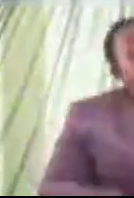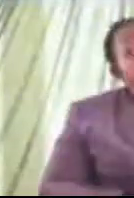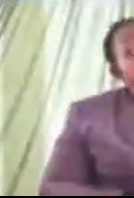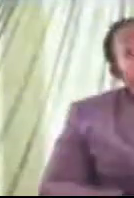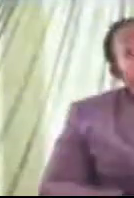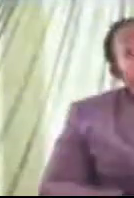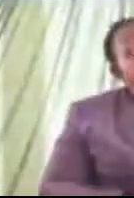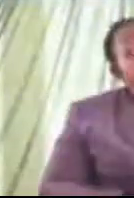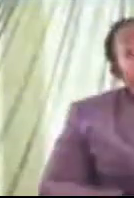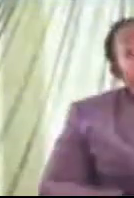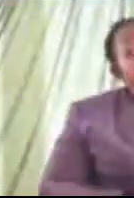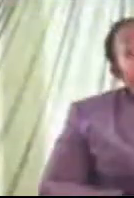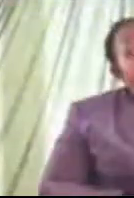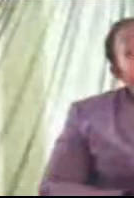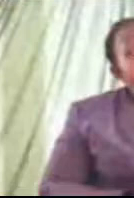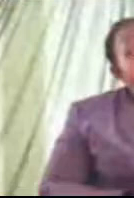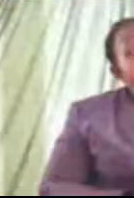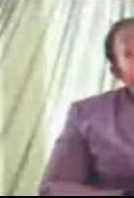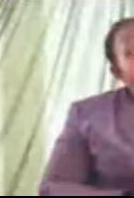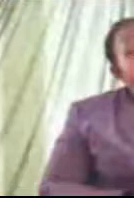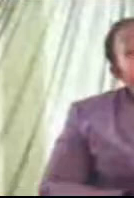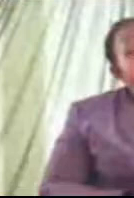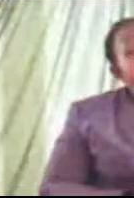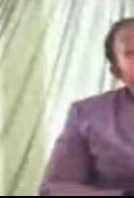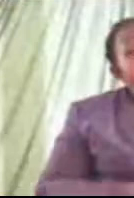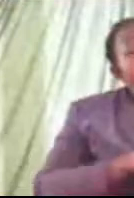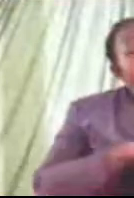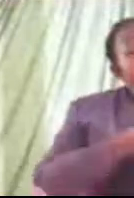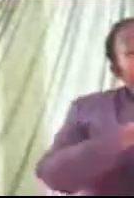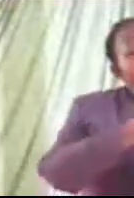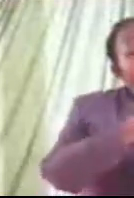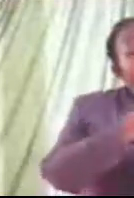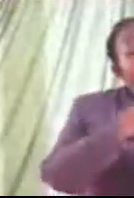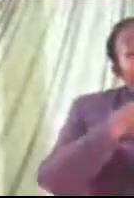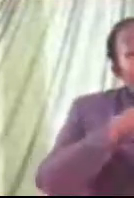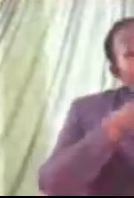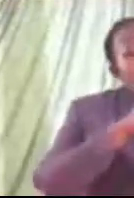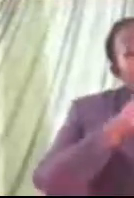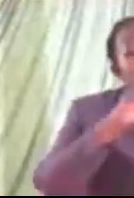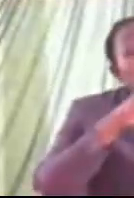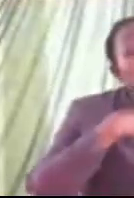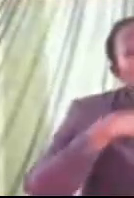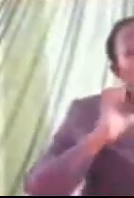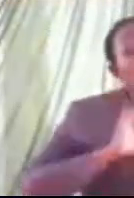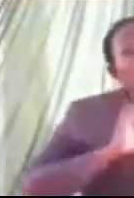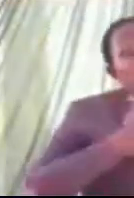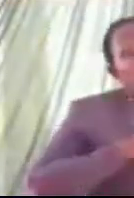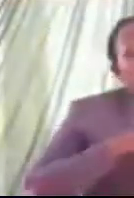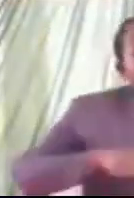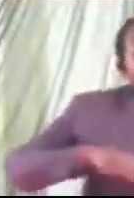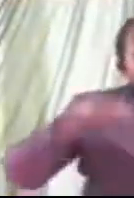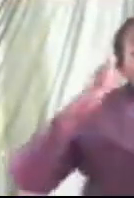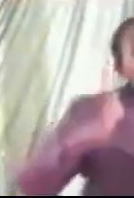To what you told in answer to the questions, my colleague, the chair, asked you.